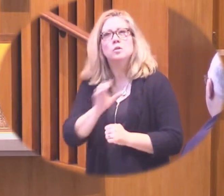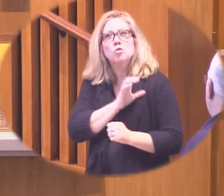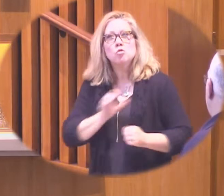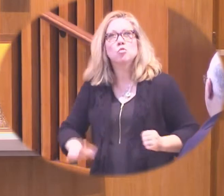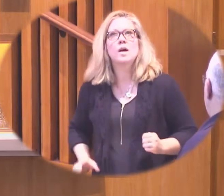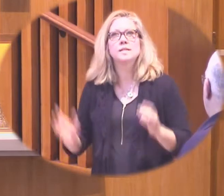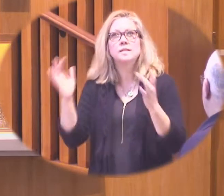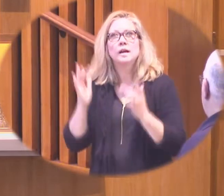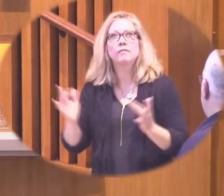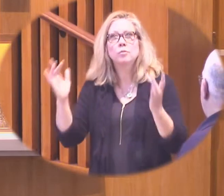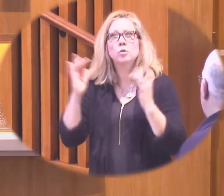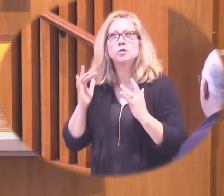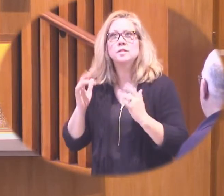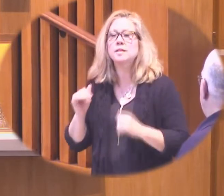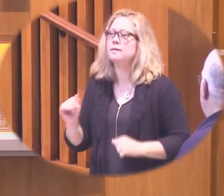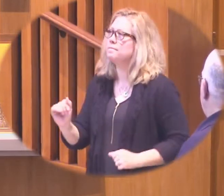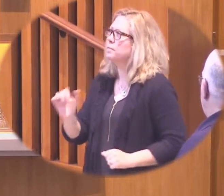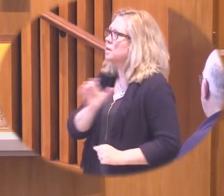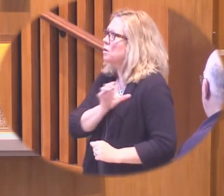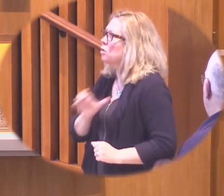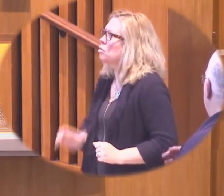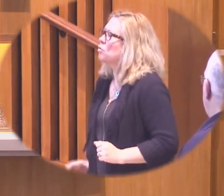Christ, have mercy.